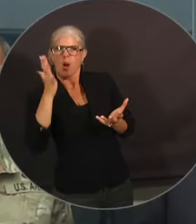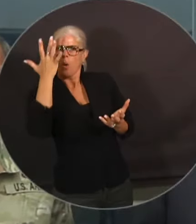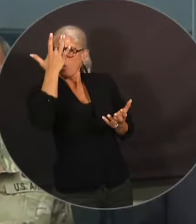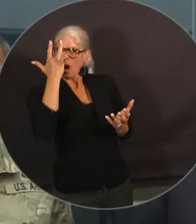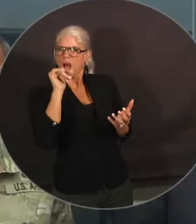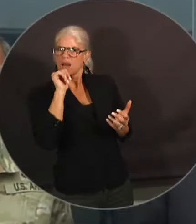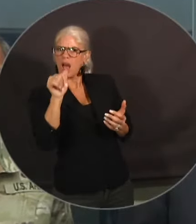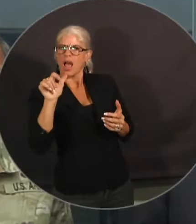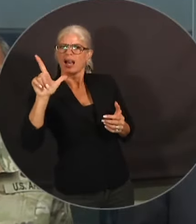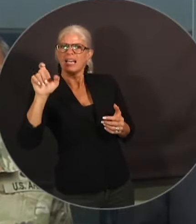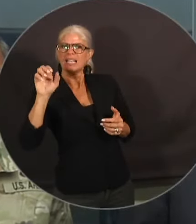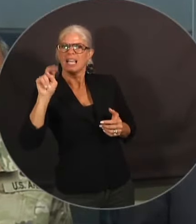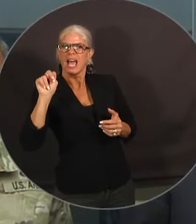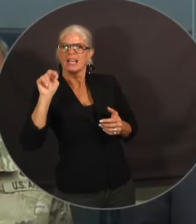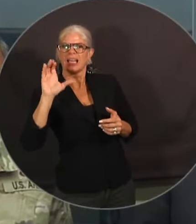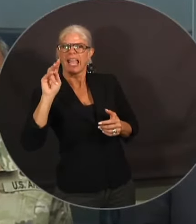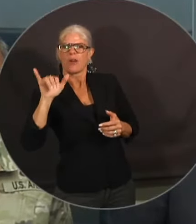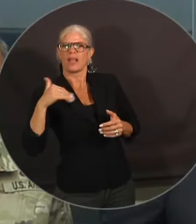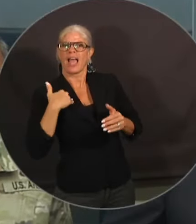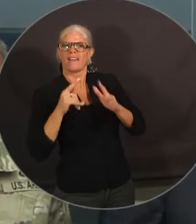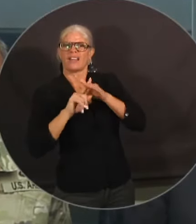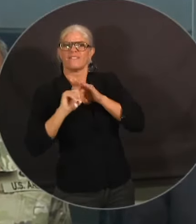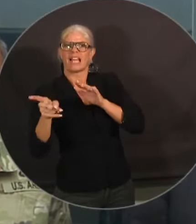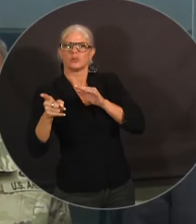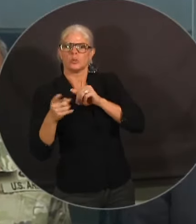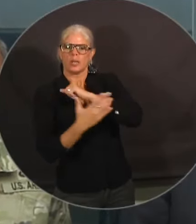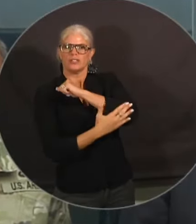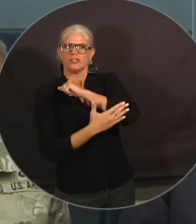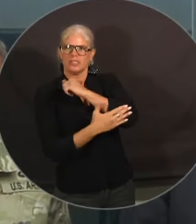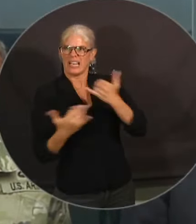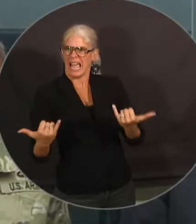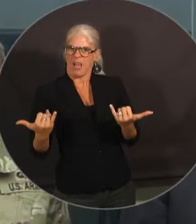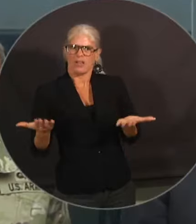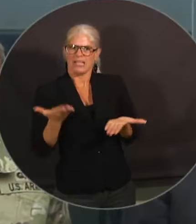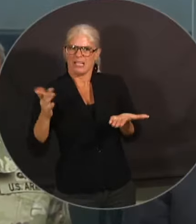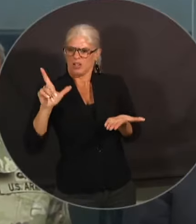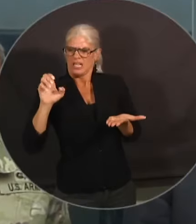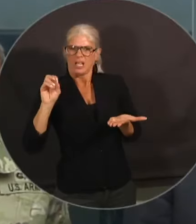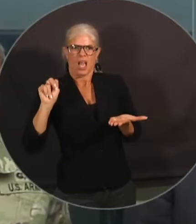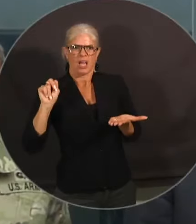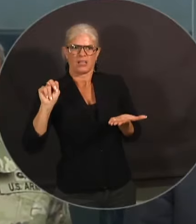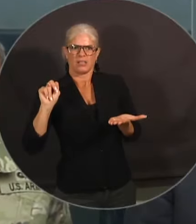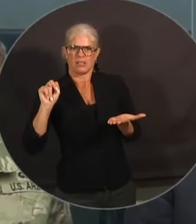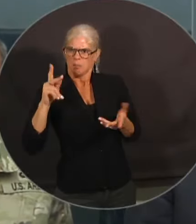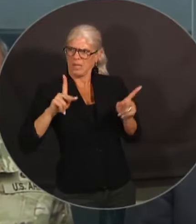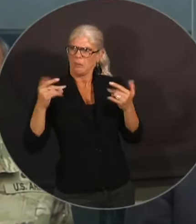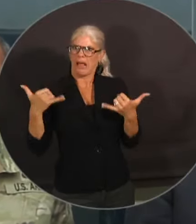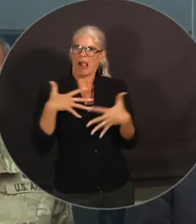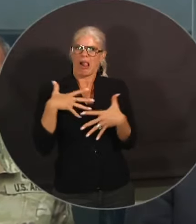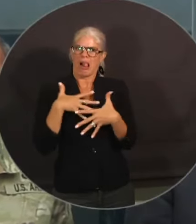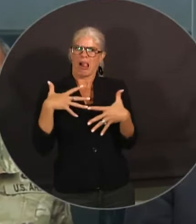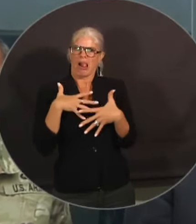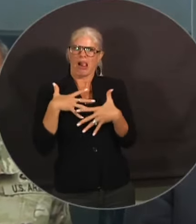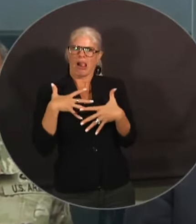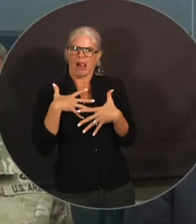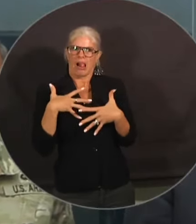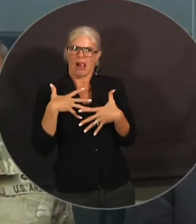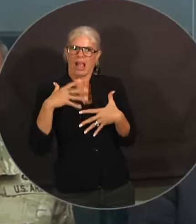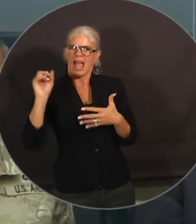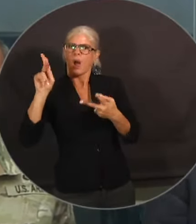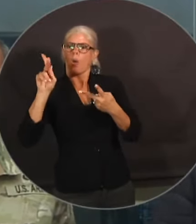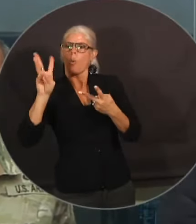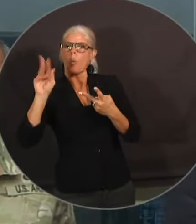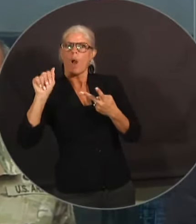an evacuation order? A lot of people are leaving. They're scared. They're nervous. I know Wakulla does.